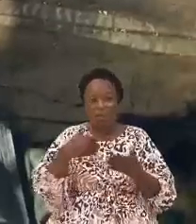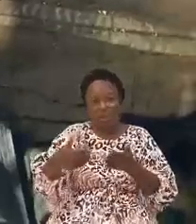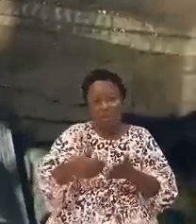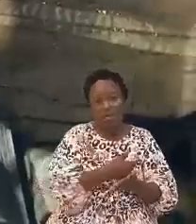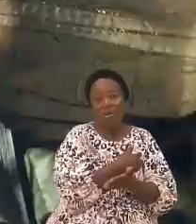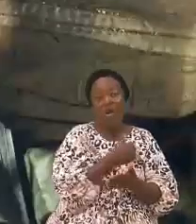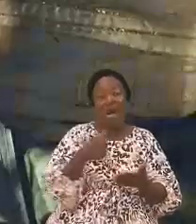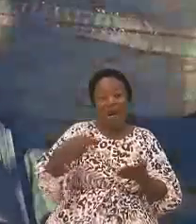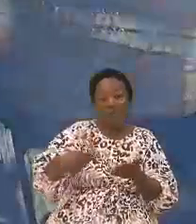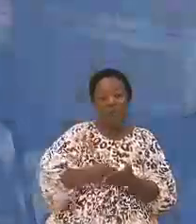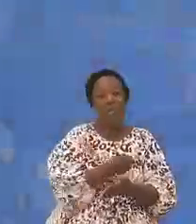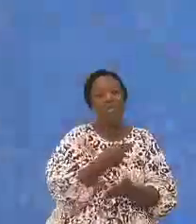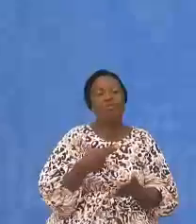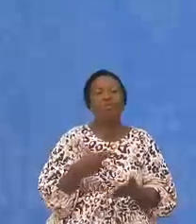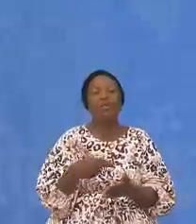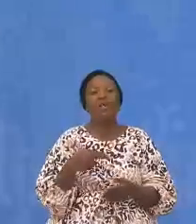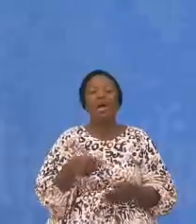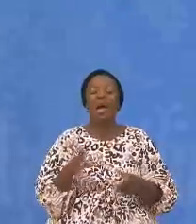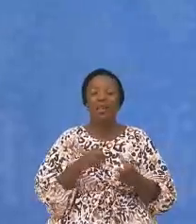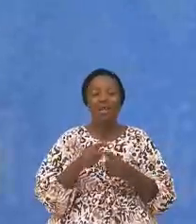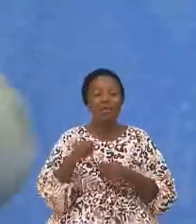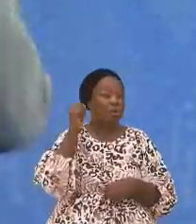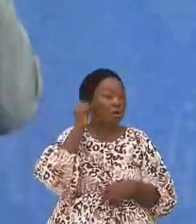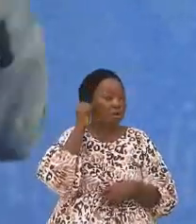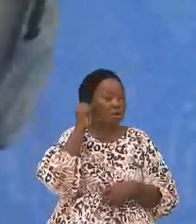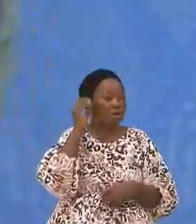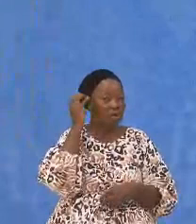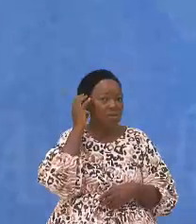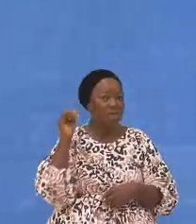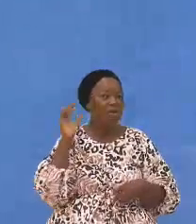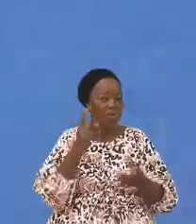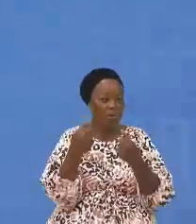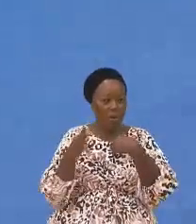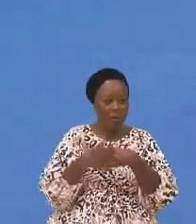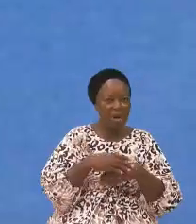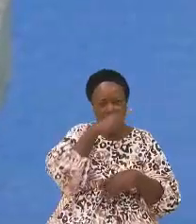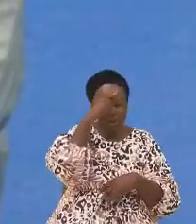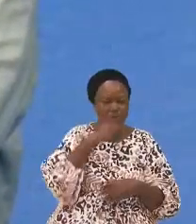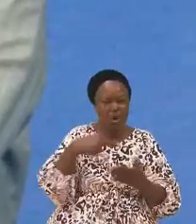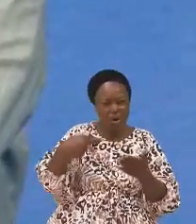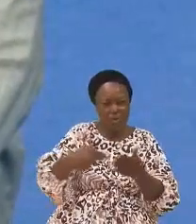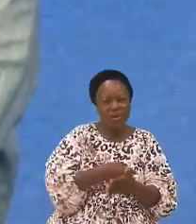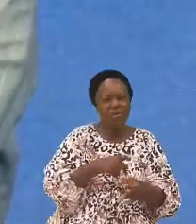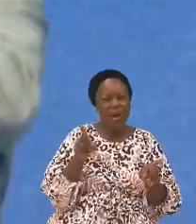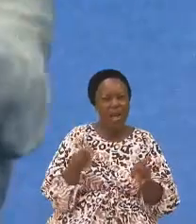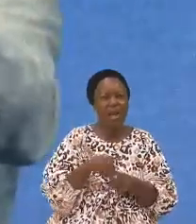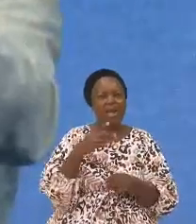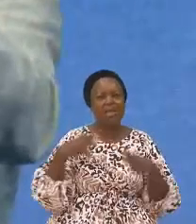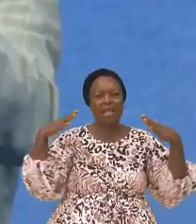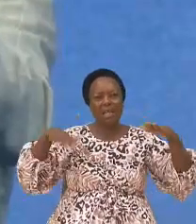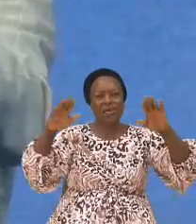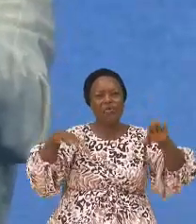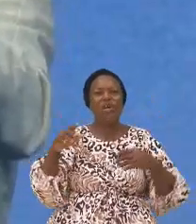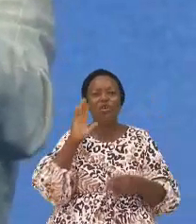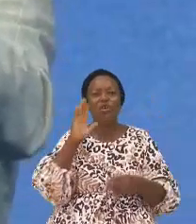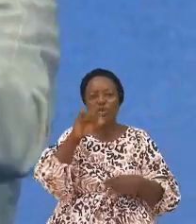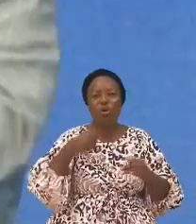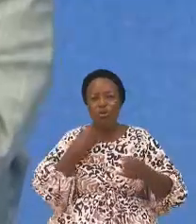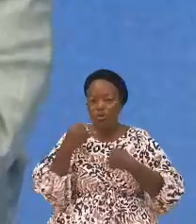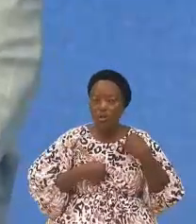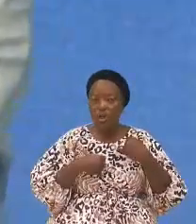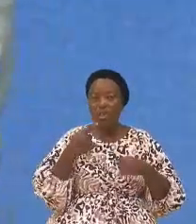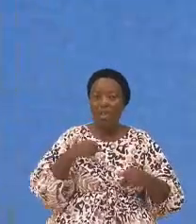are renewed like the eagle. Your hearing will come back. because you are